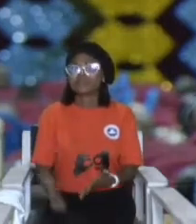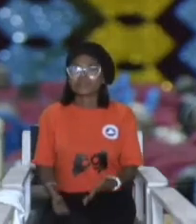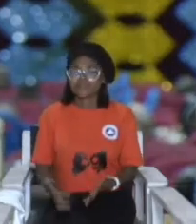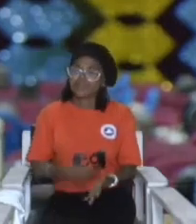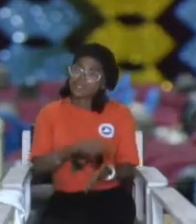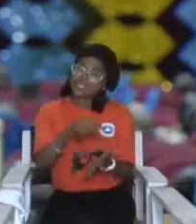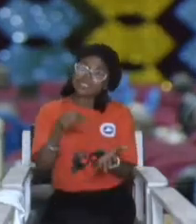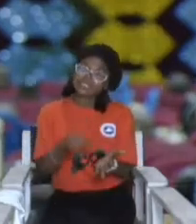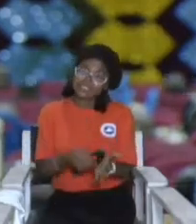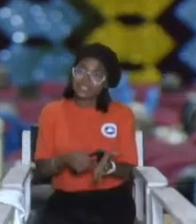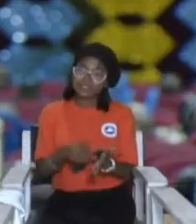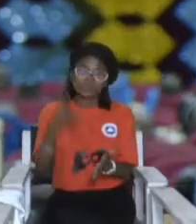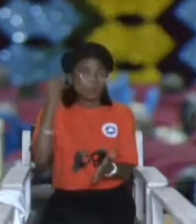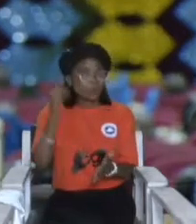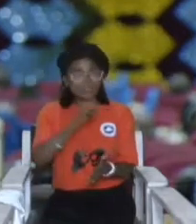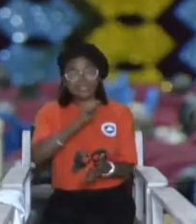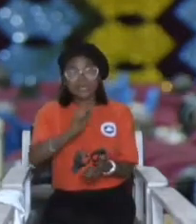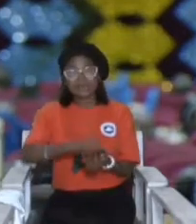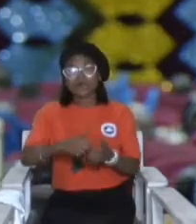This was the problem